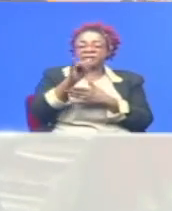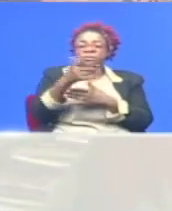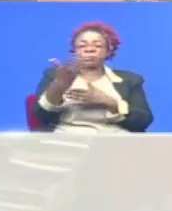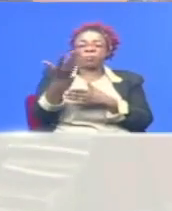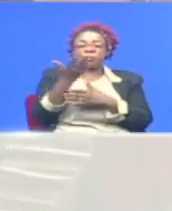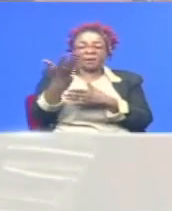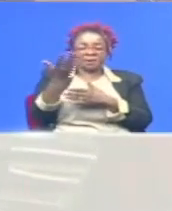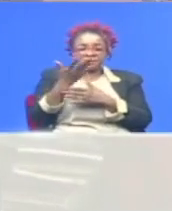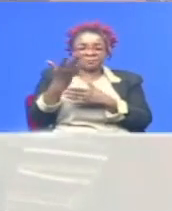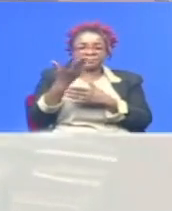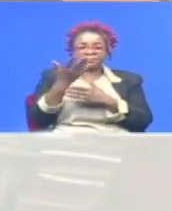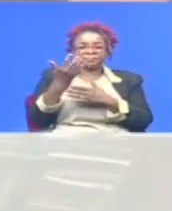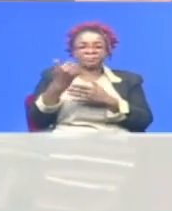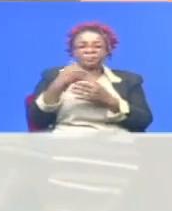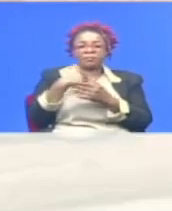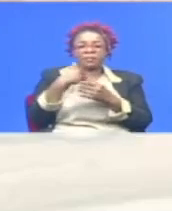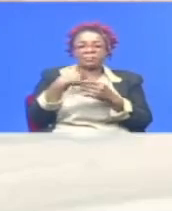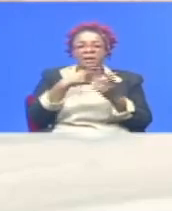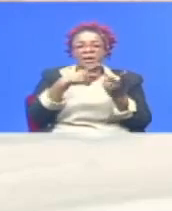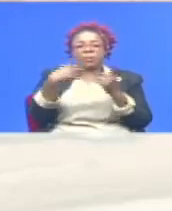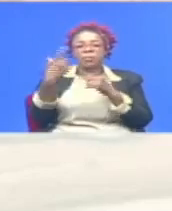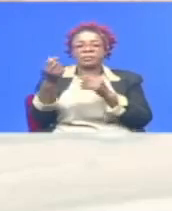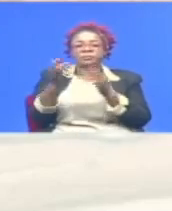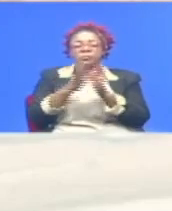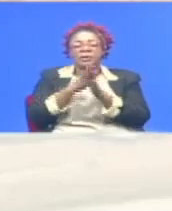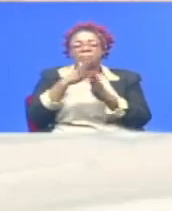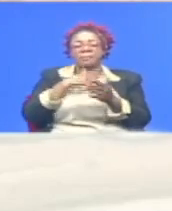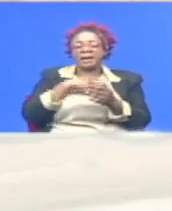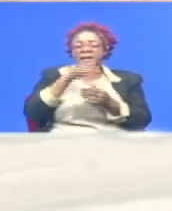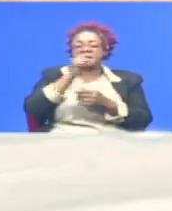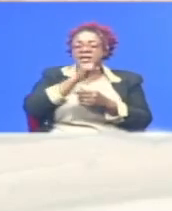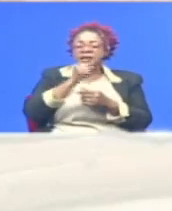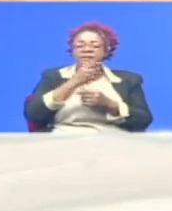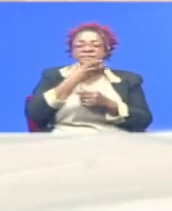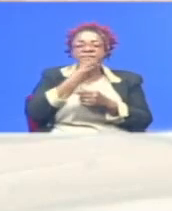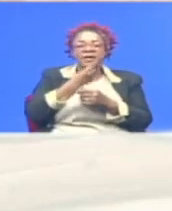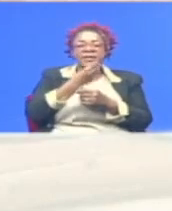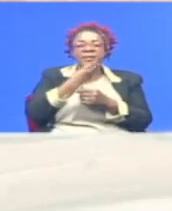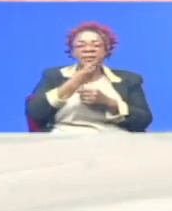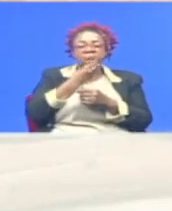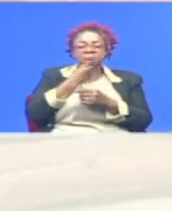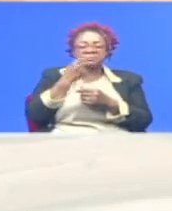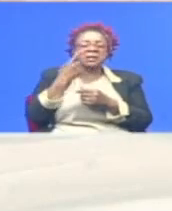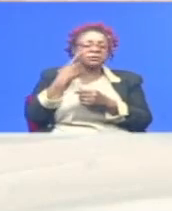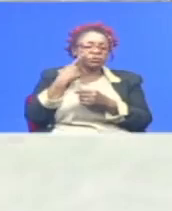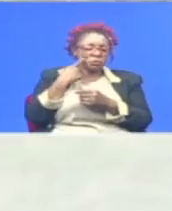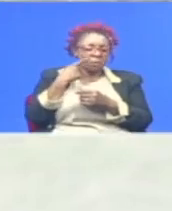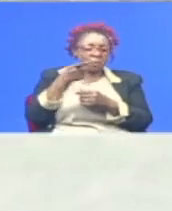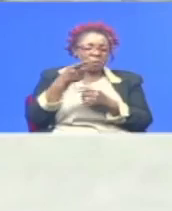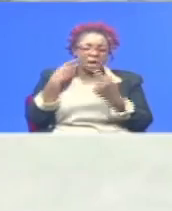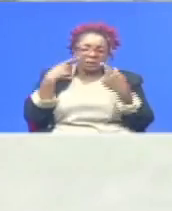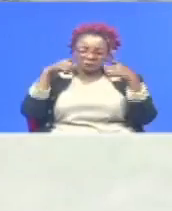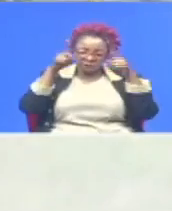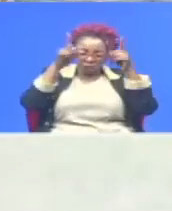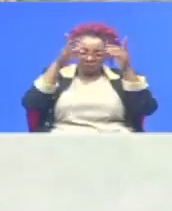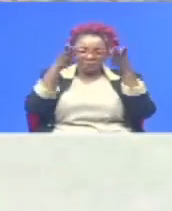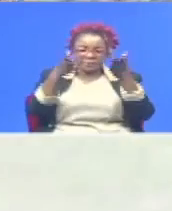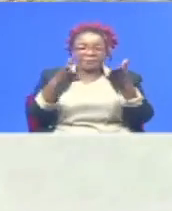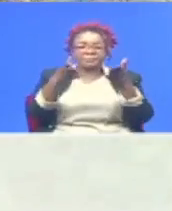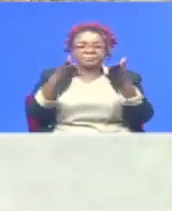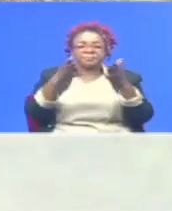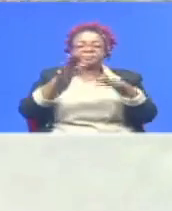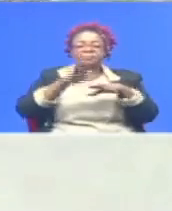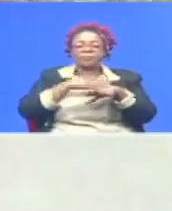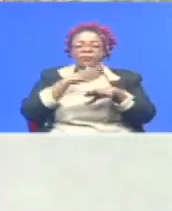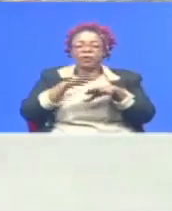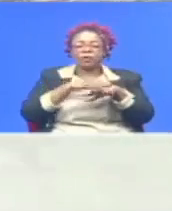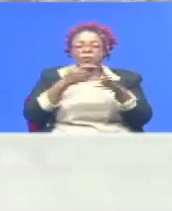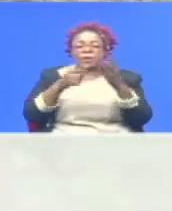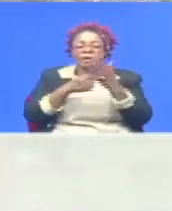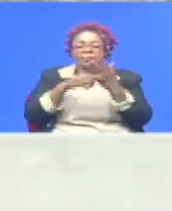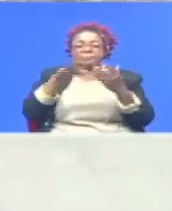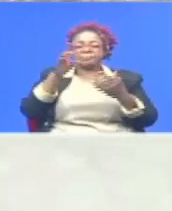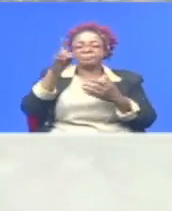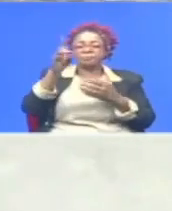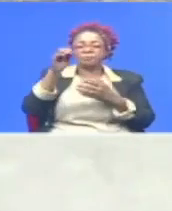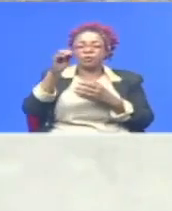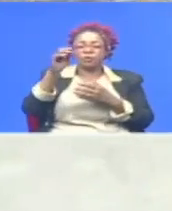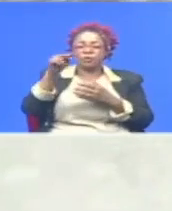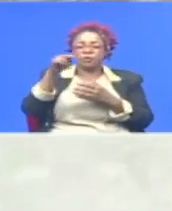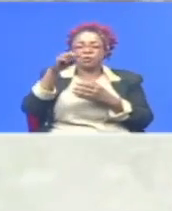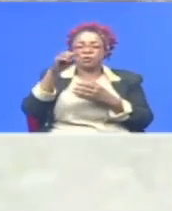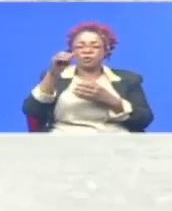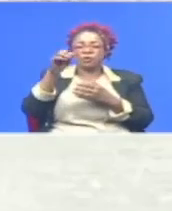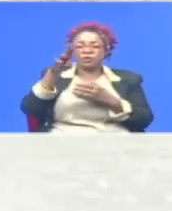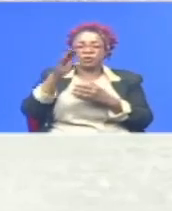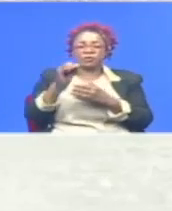na my grandfather. Huko ndio nilianza kuona bongo. No, kwa kikuyu tunaiziita ndongoro. Ikiwa ina